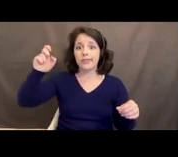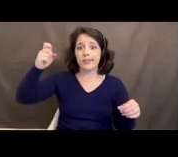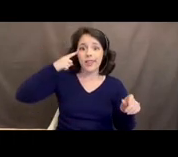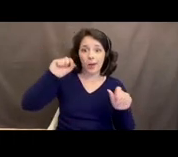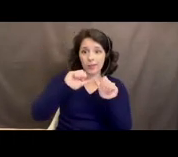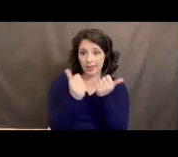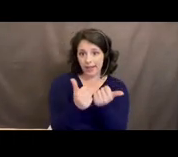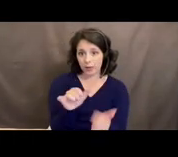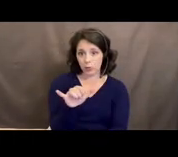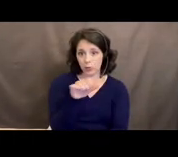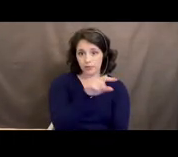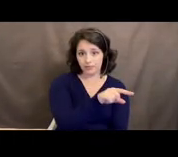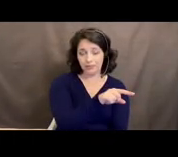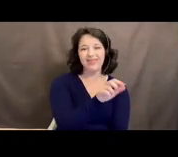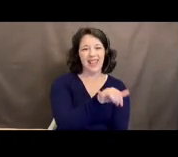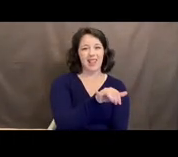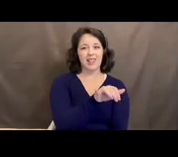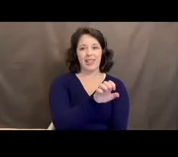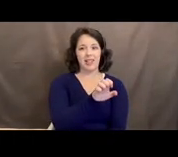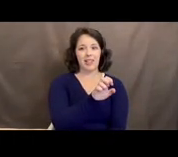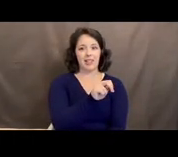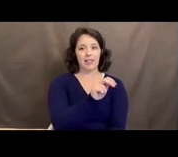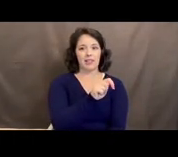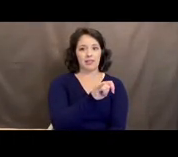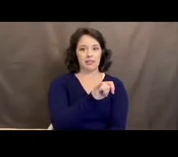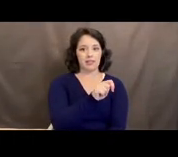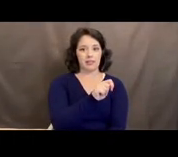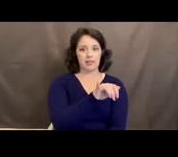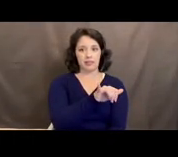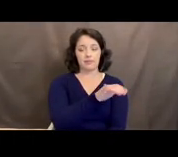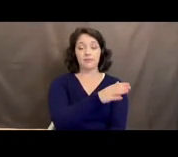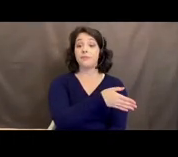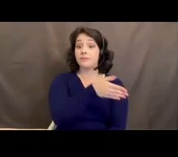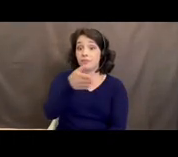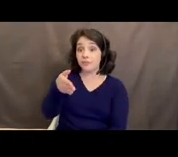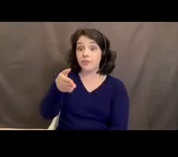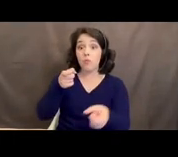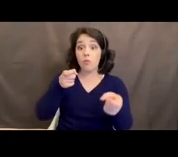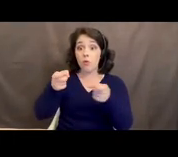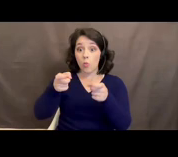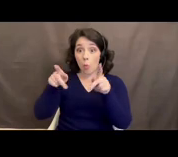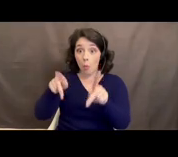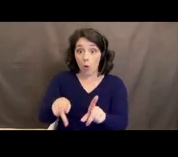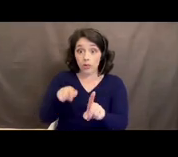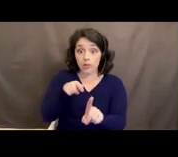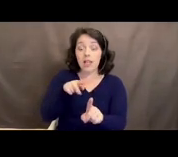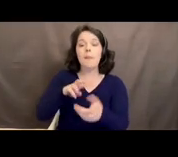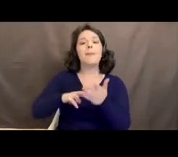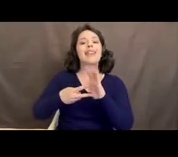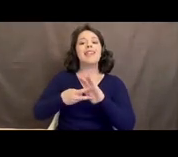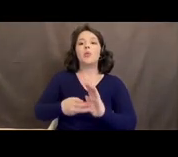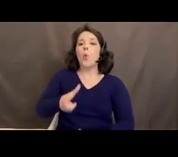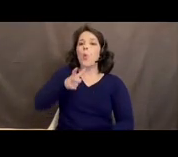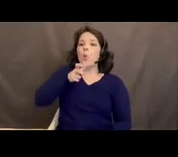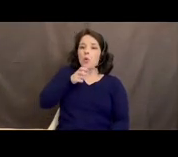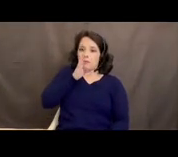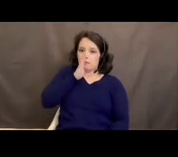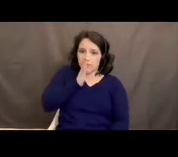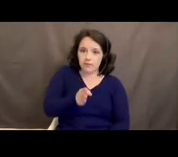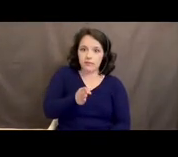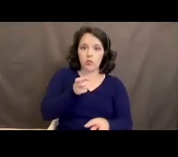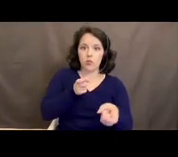bit about team members. So we're going to be talking a lot about the control person. So that really is the person who will manage and direct